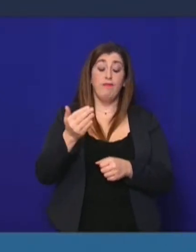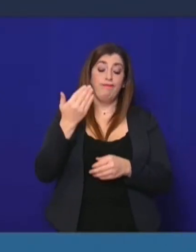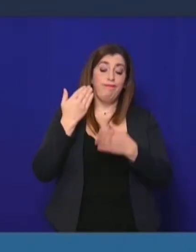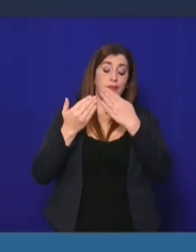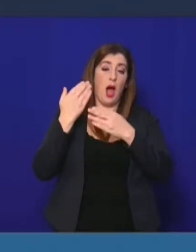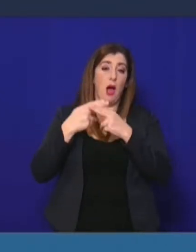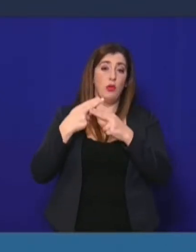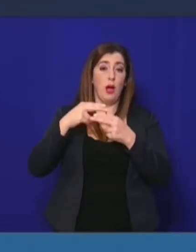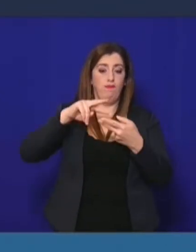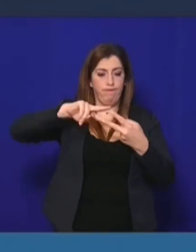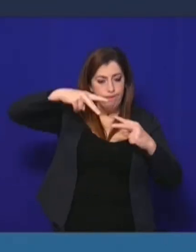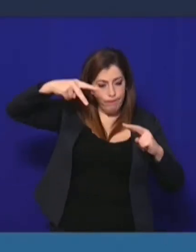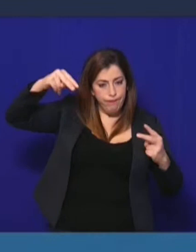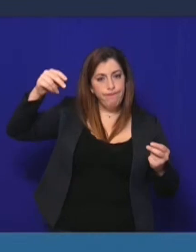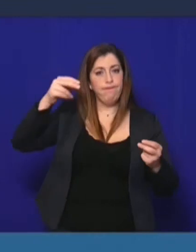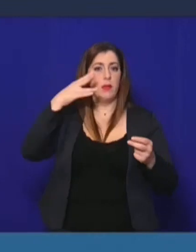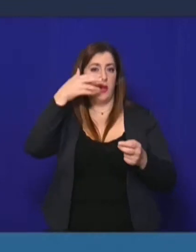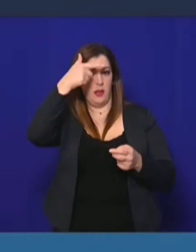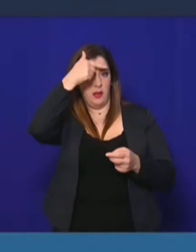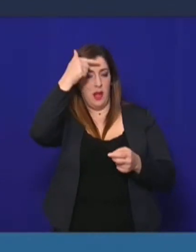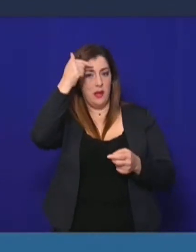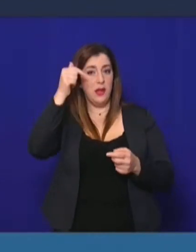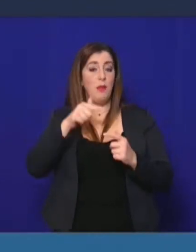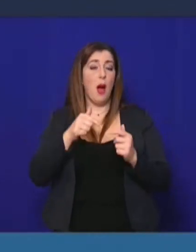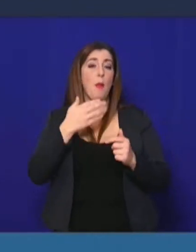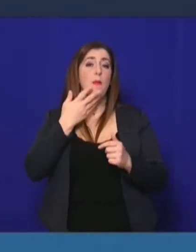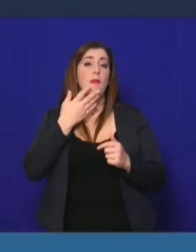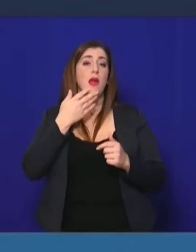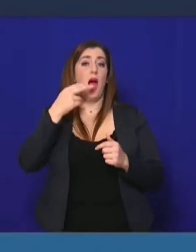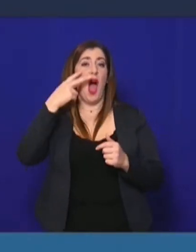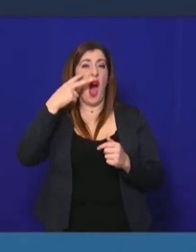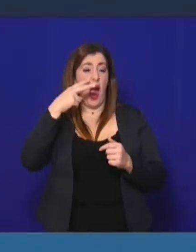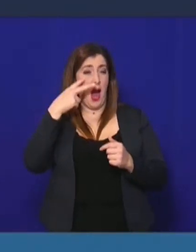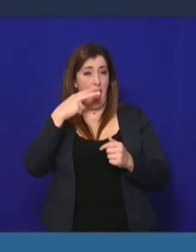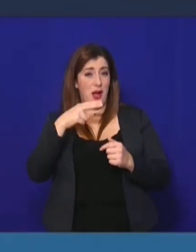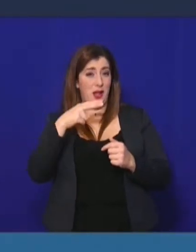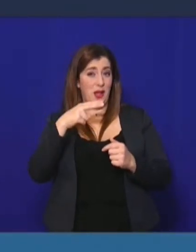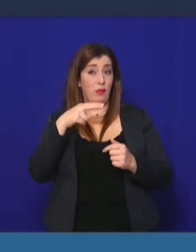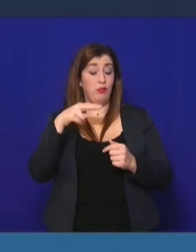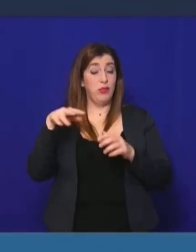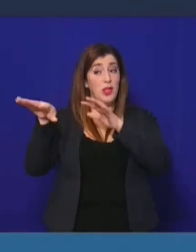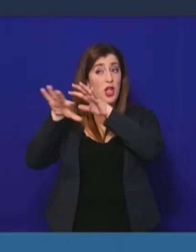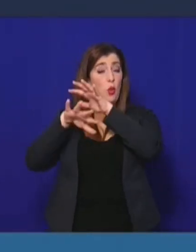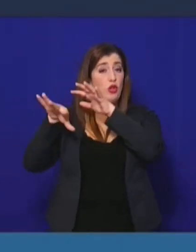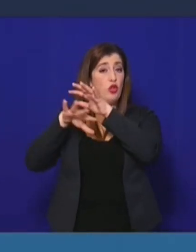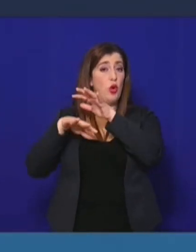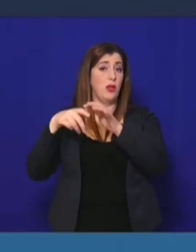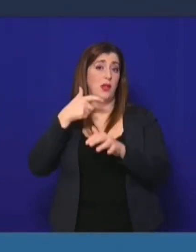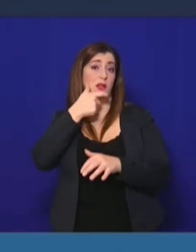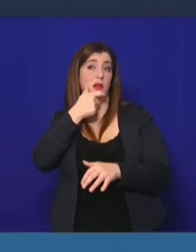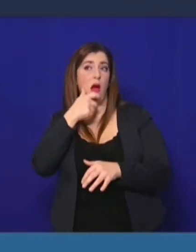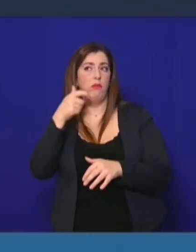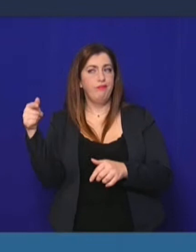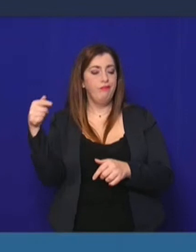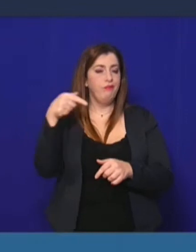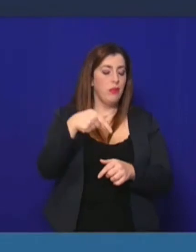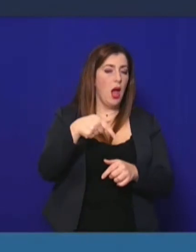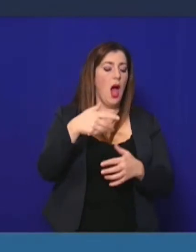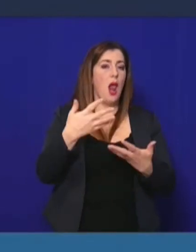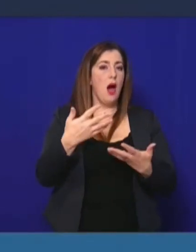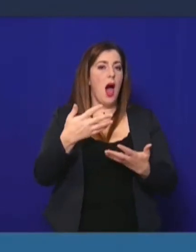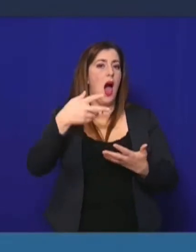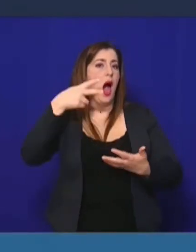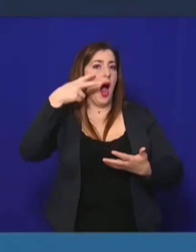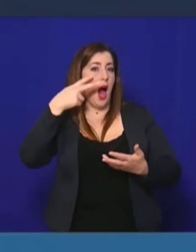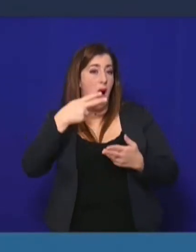pero meta rajna din is-sitwazzjoni fl-Ingilterra wkoll żidna it-testijiet u propju dawn it-tlieta li